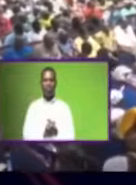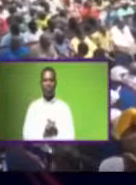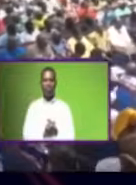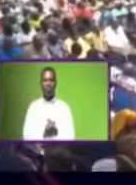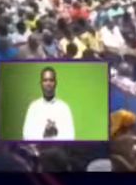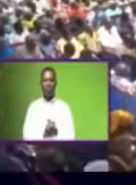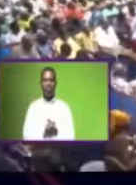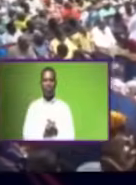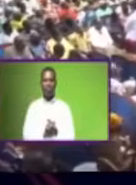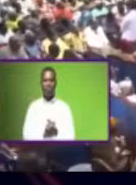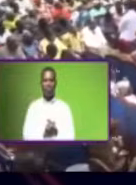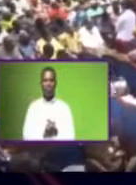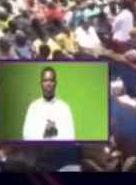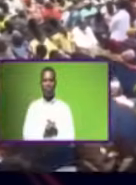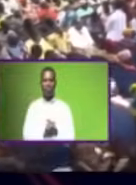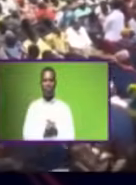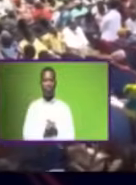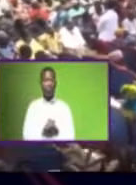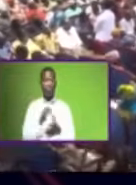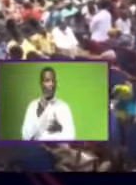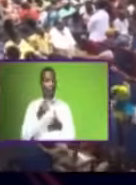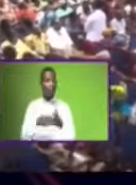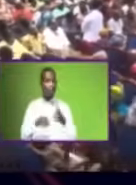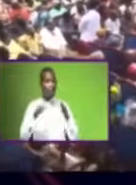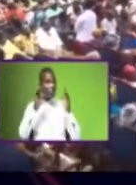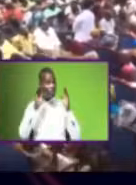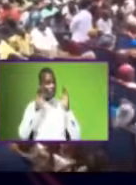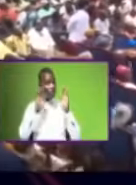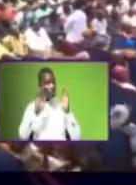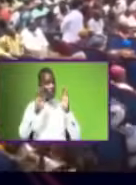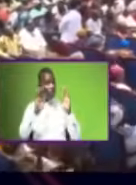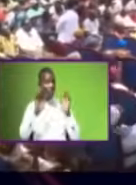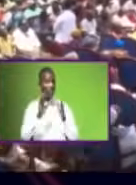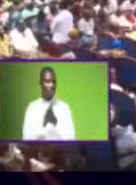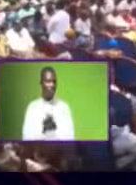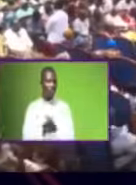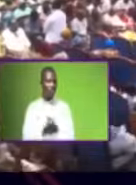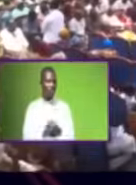the Messiah. To me,